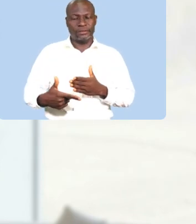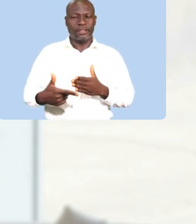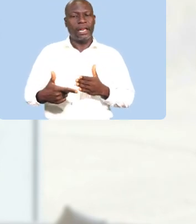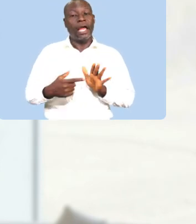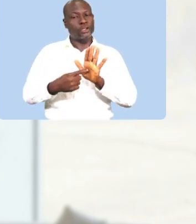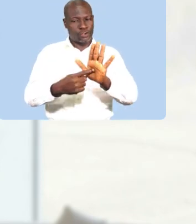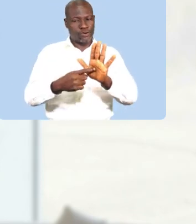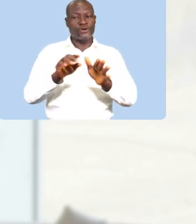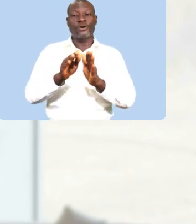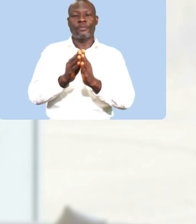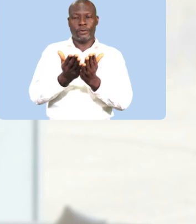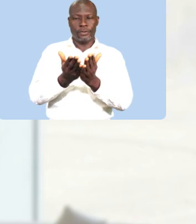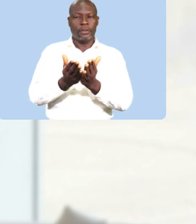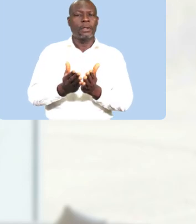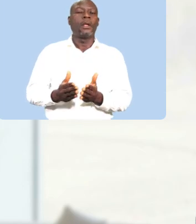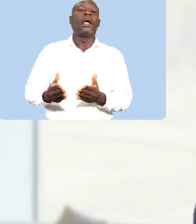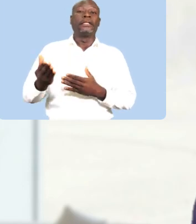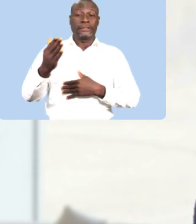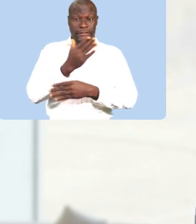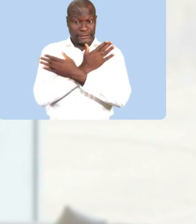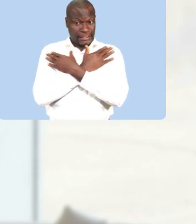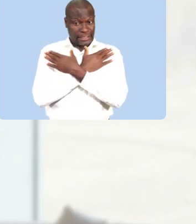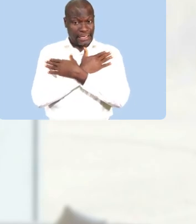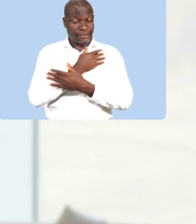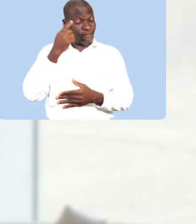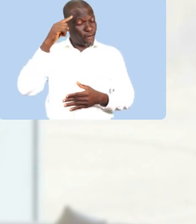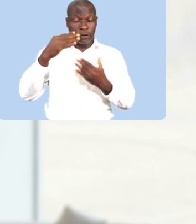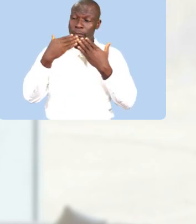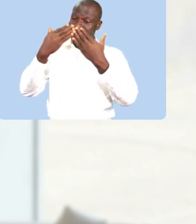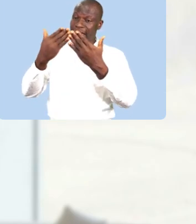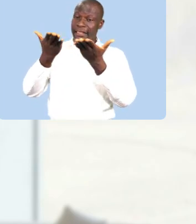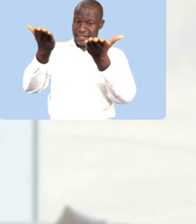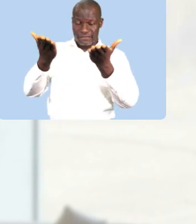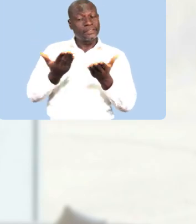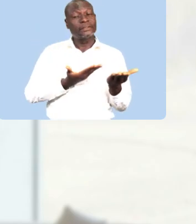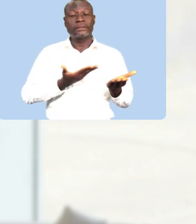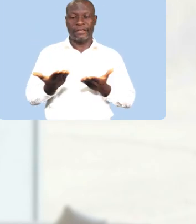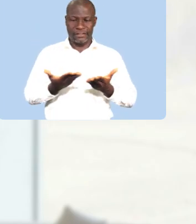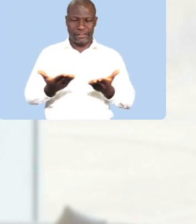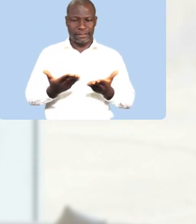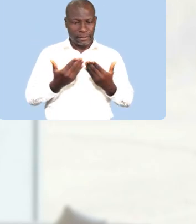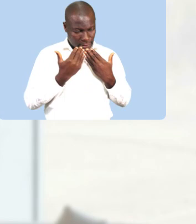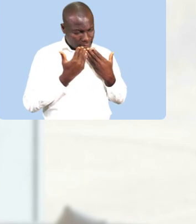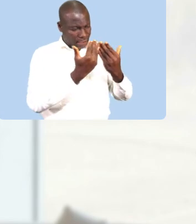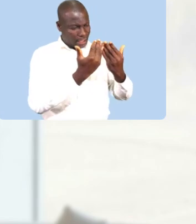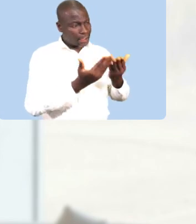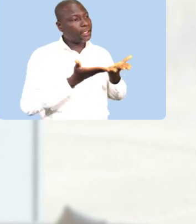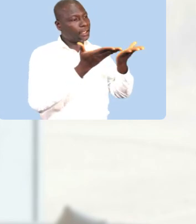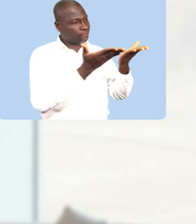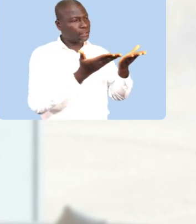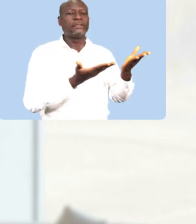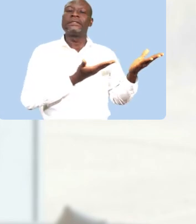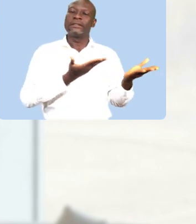no. And so so. Adiachi kwa siada. Yebeye nase esom. Thanksgiving service. Enti you